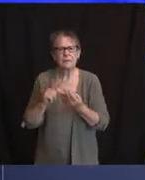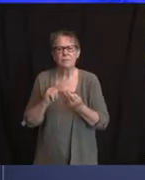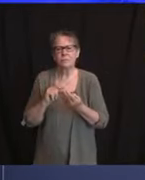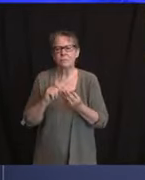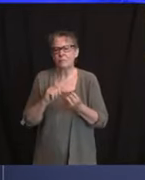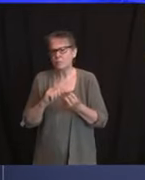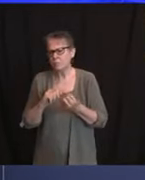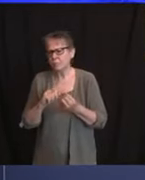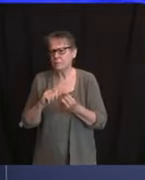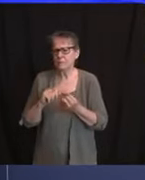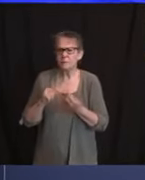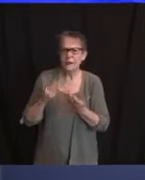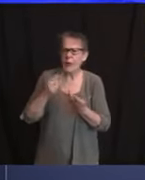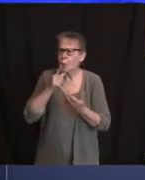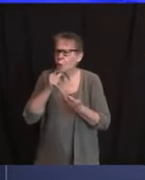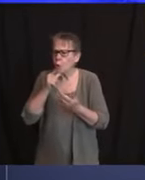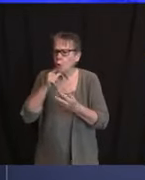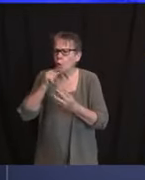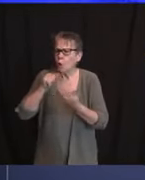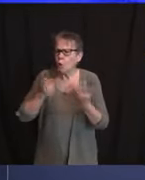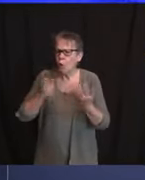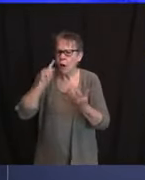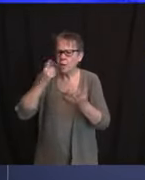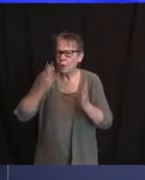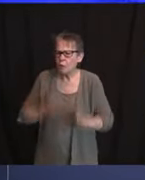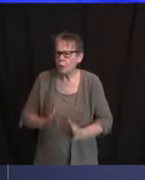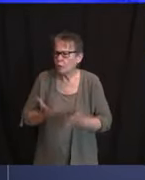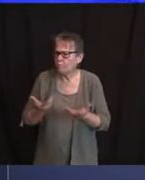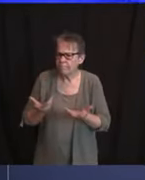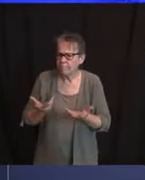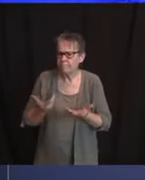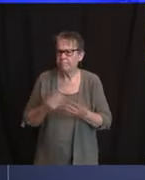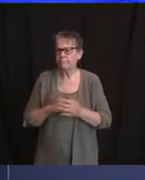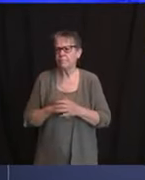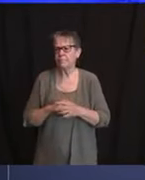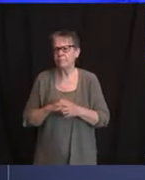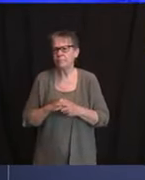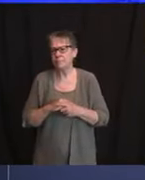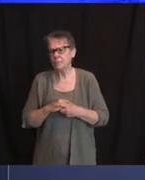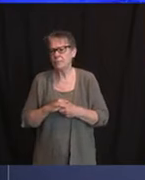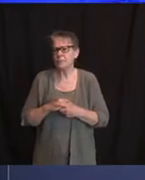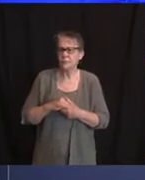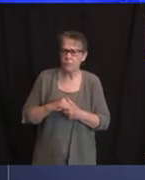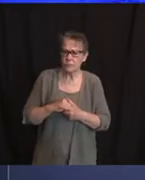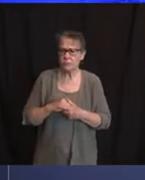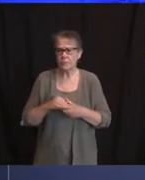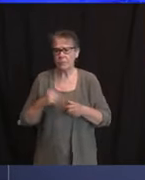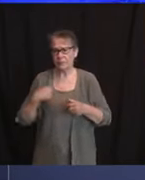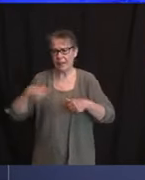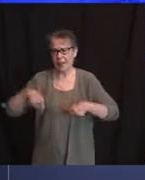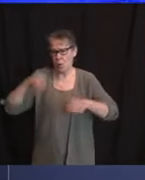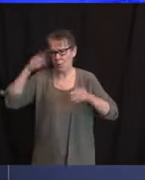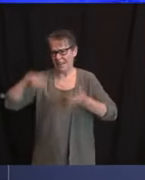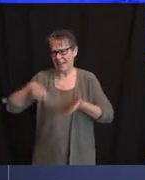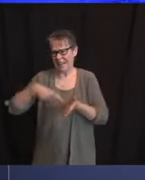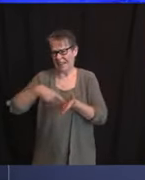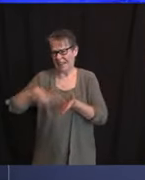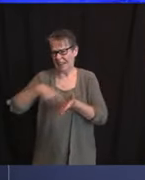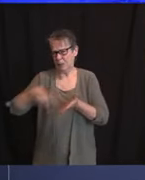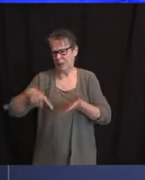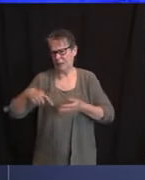We hope to announce by the end of the week. I'm not going to announce for them, but I'll say that we have,